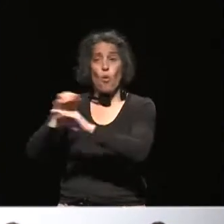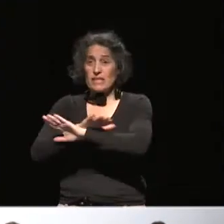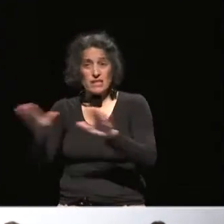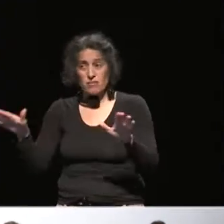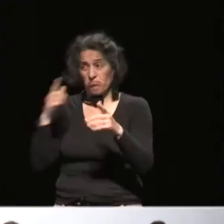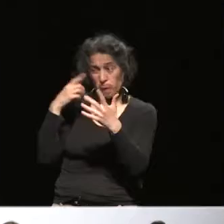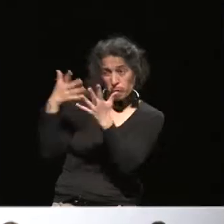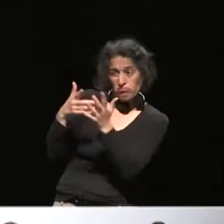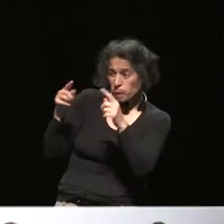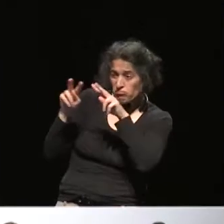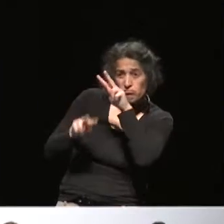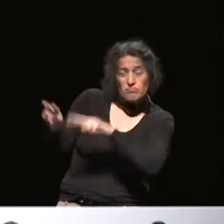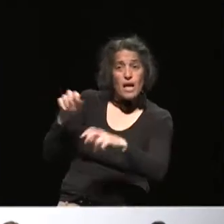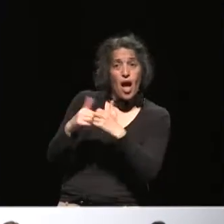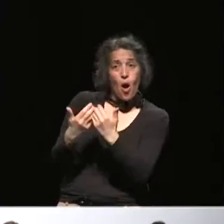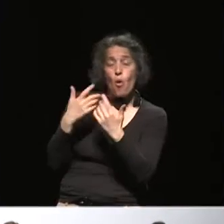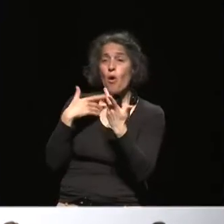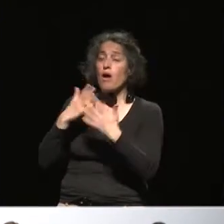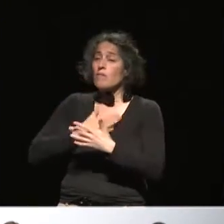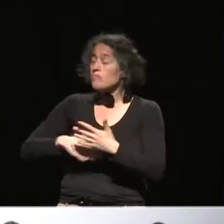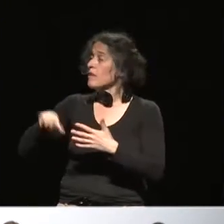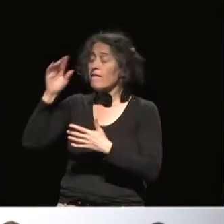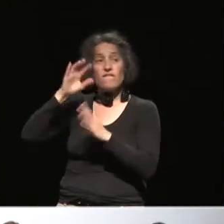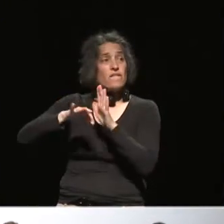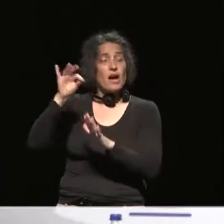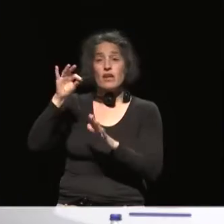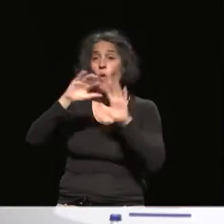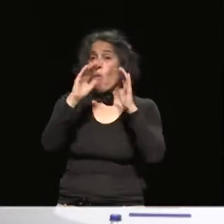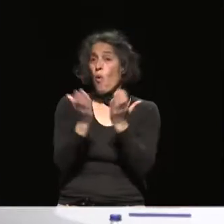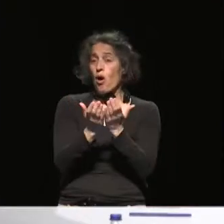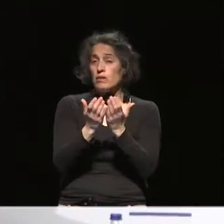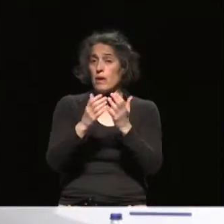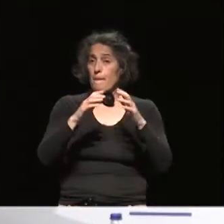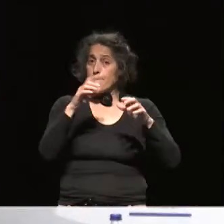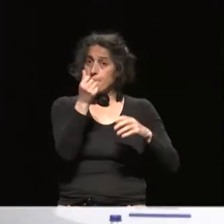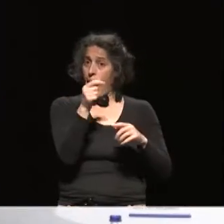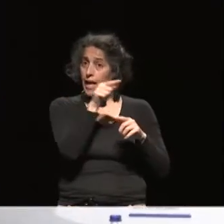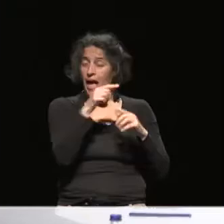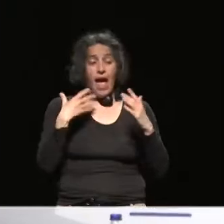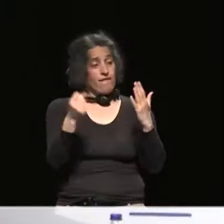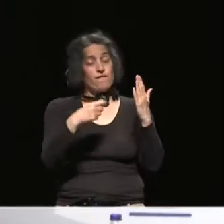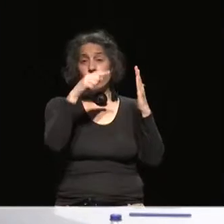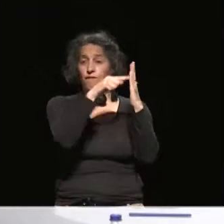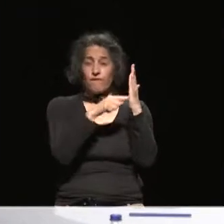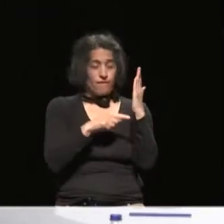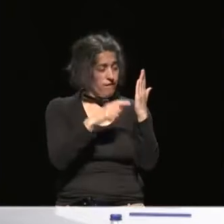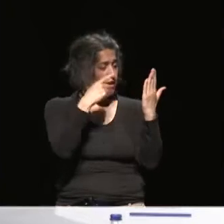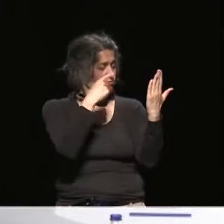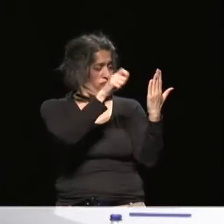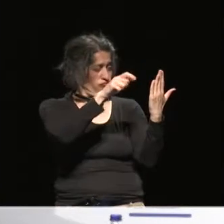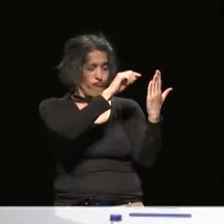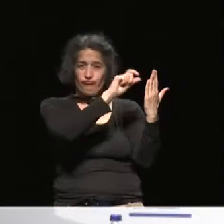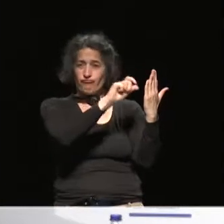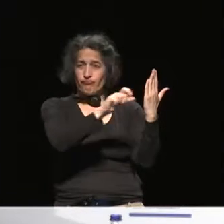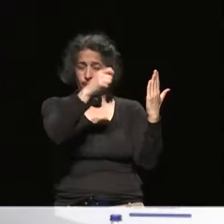that the most reliable indicators we find are the one of the World Bank or the World Governance Indicator, but we know that it needs a long